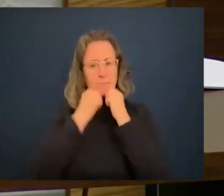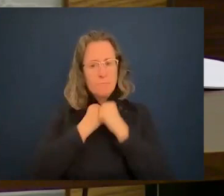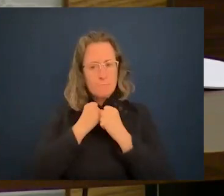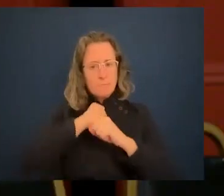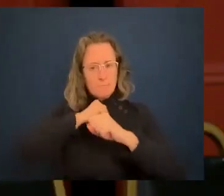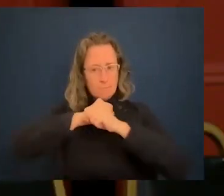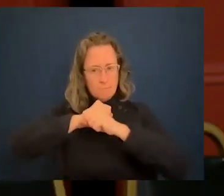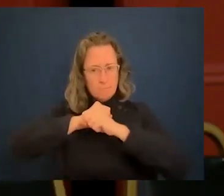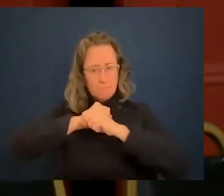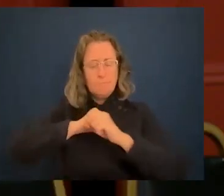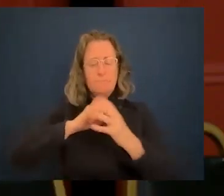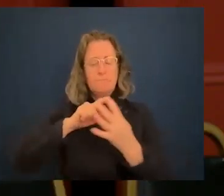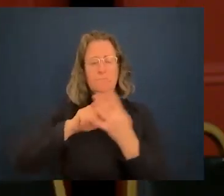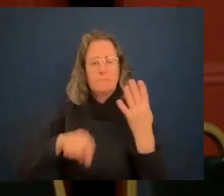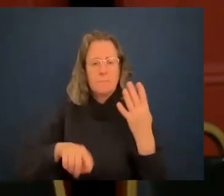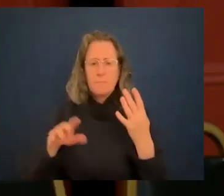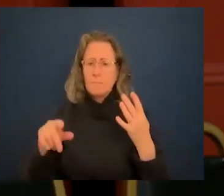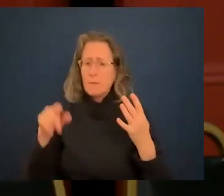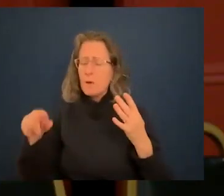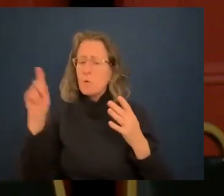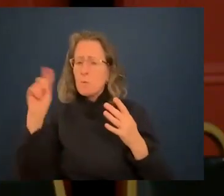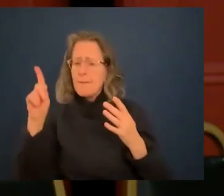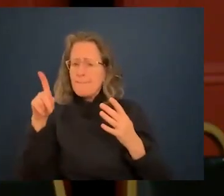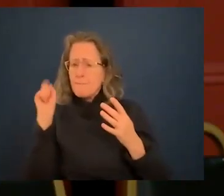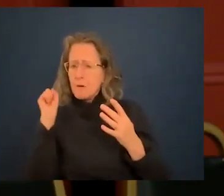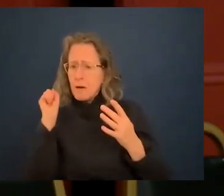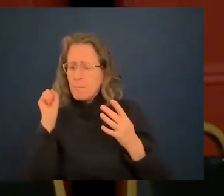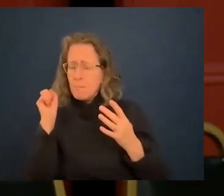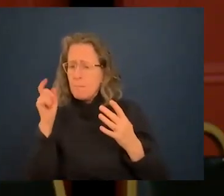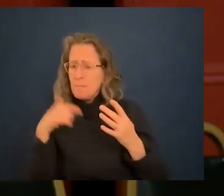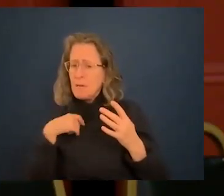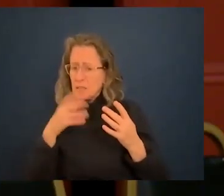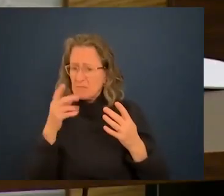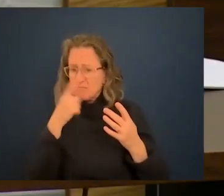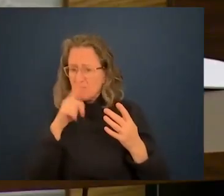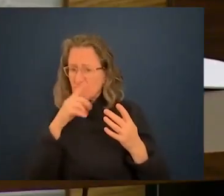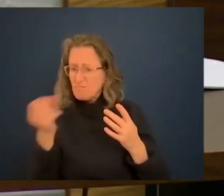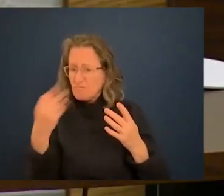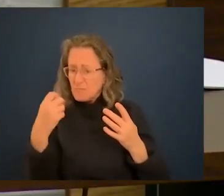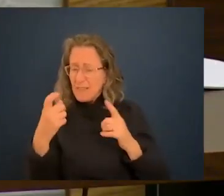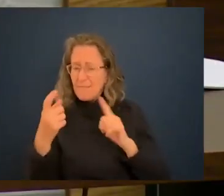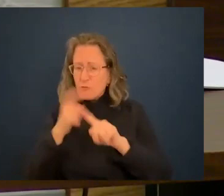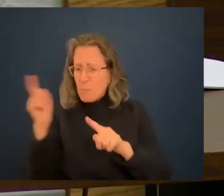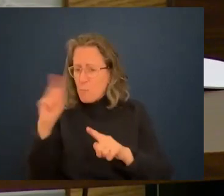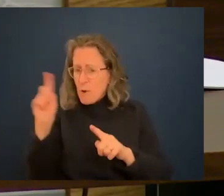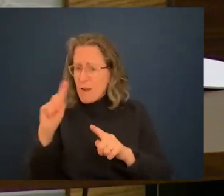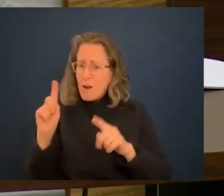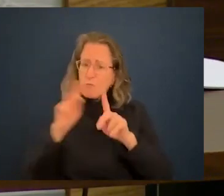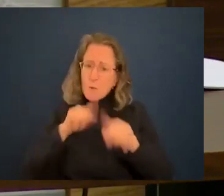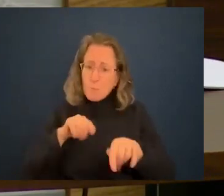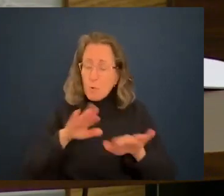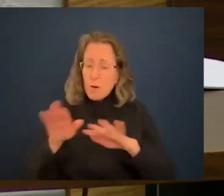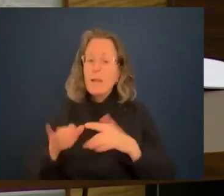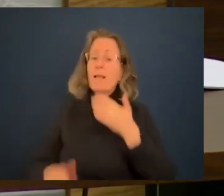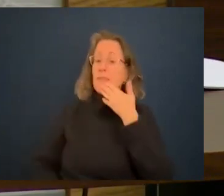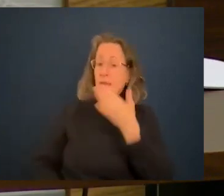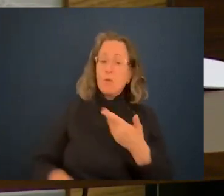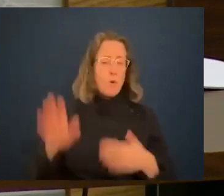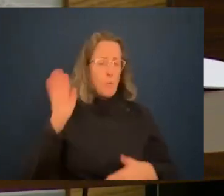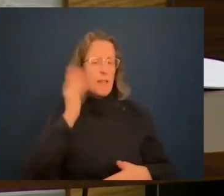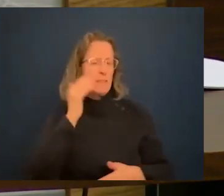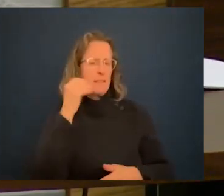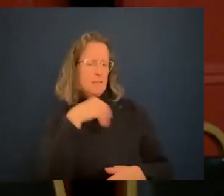do you have some is there a reference where that came from I'd be interested in learning more about it I will I'll send it to you okay thank you you're